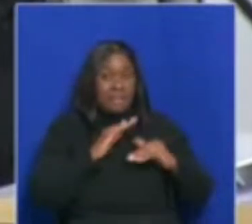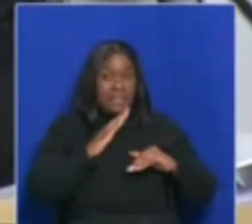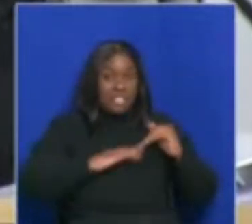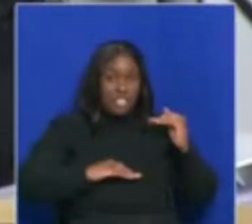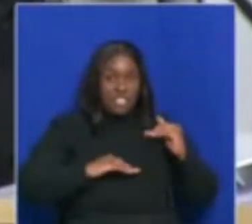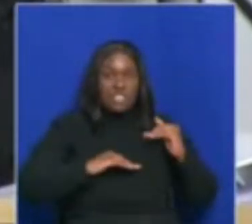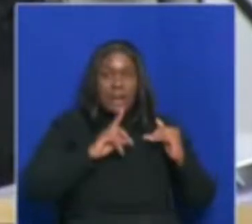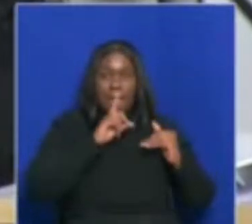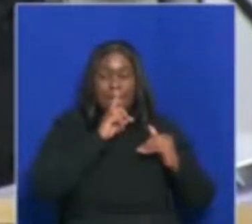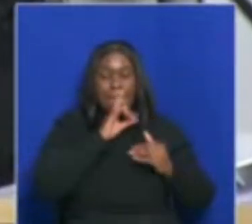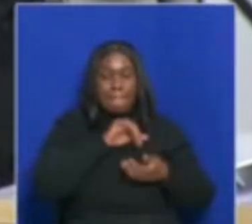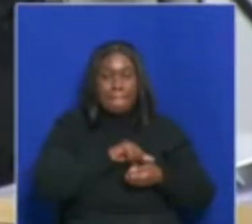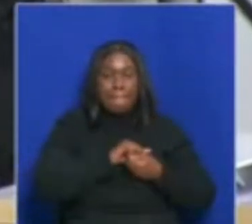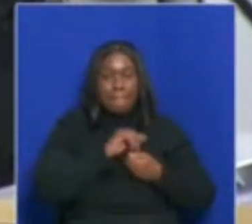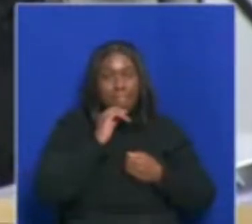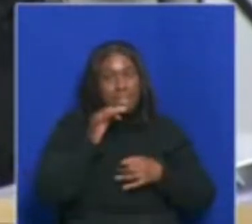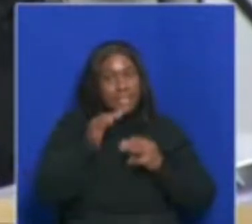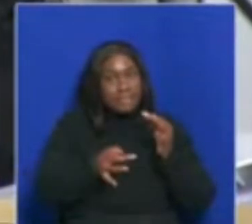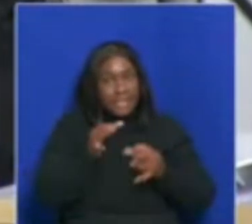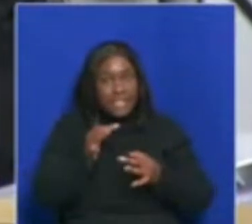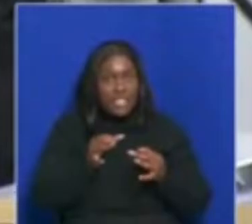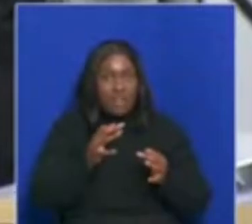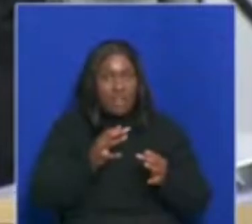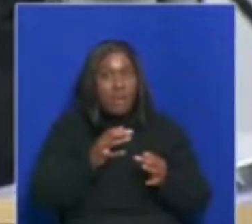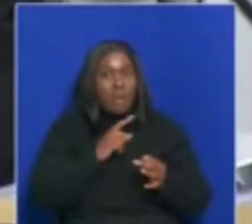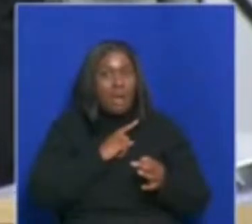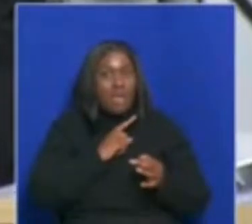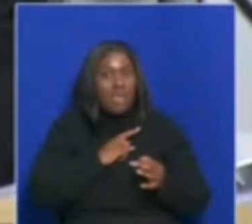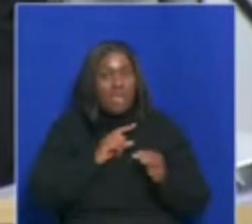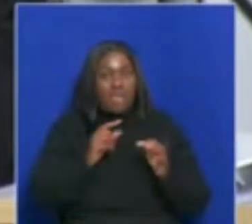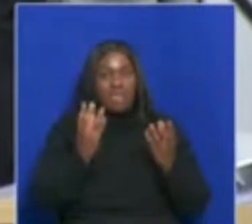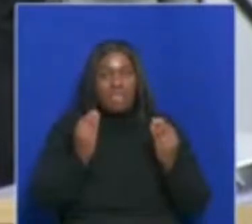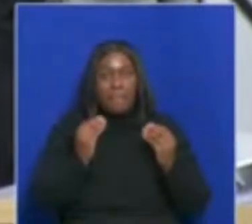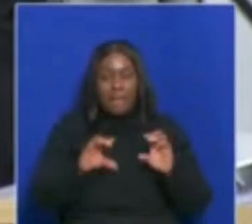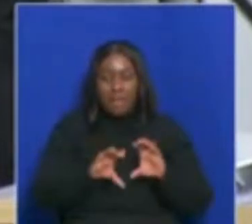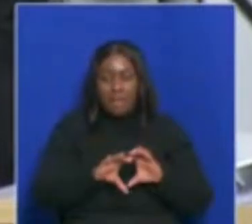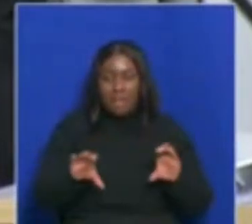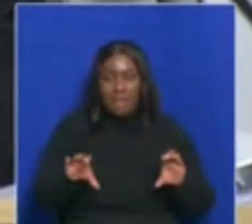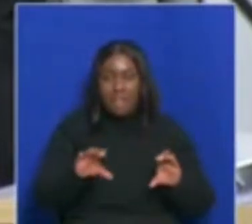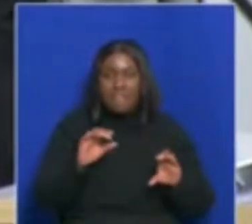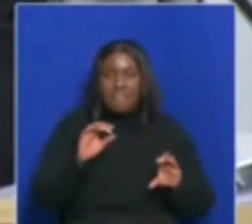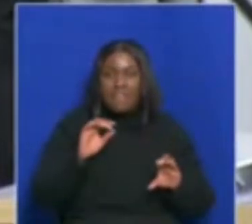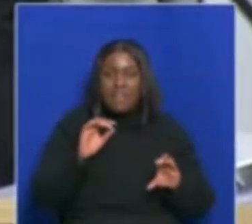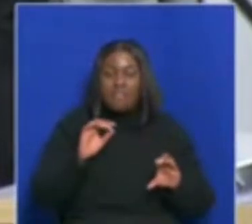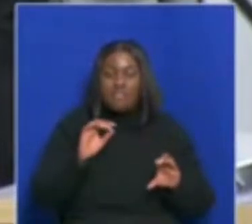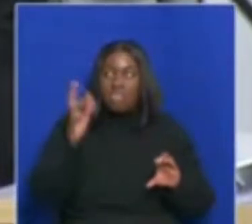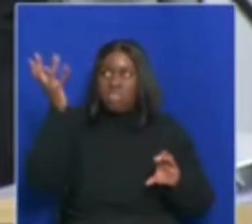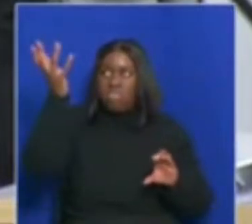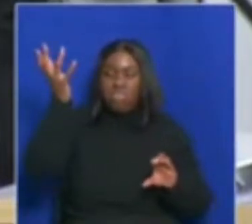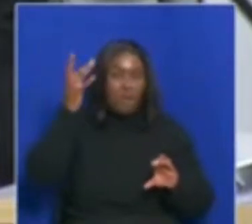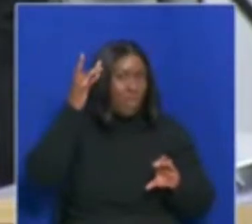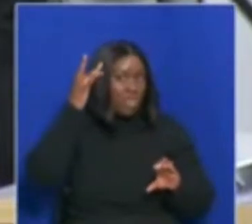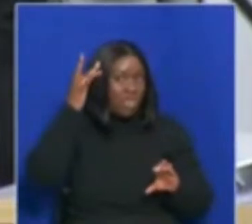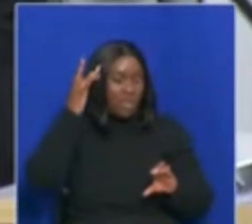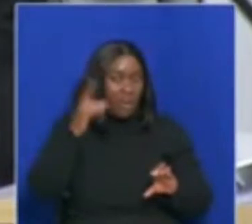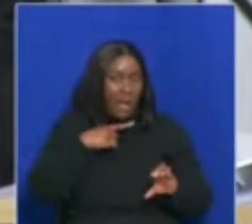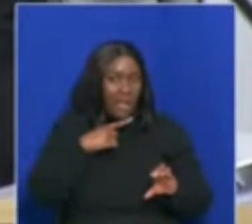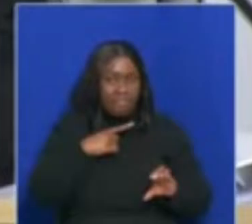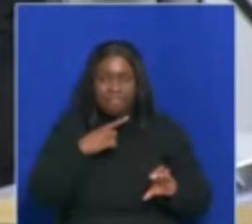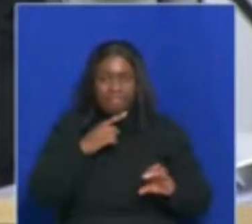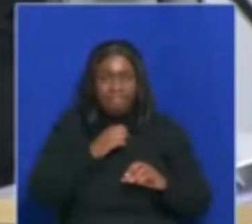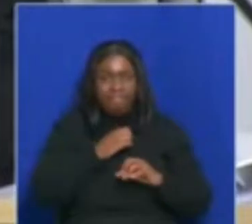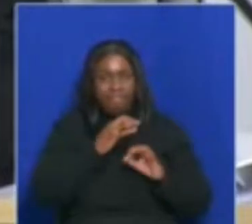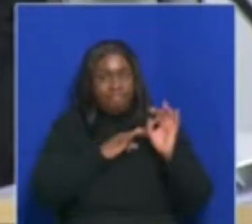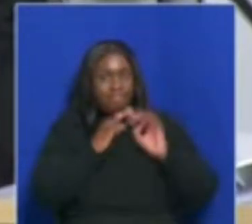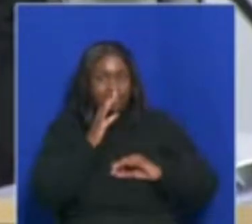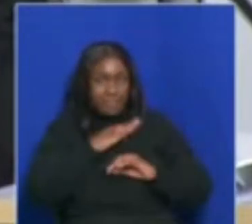explanation regarding the false number plates. But we've identified that the reason the false number plates are used so they cannot